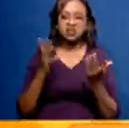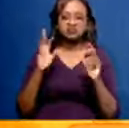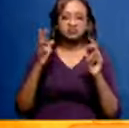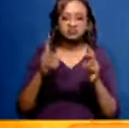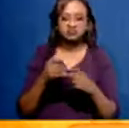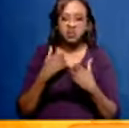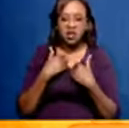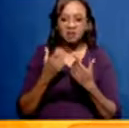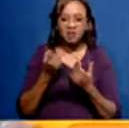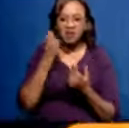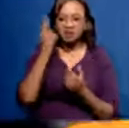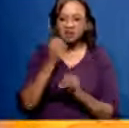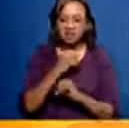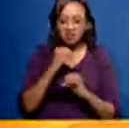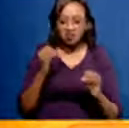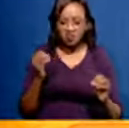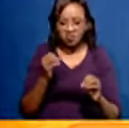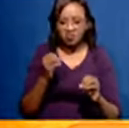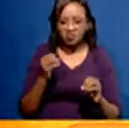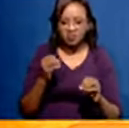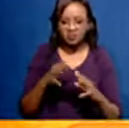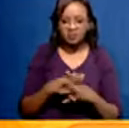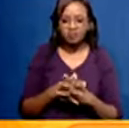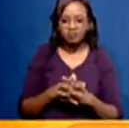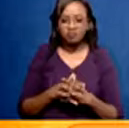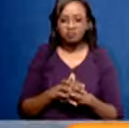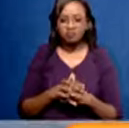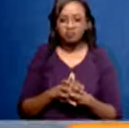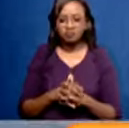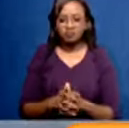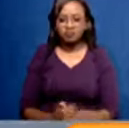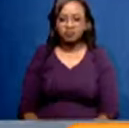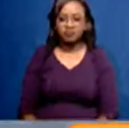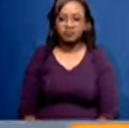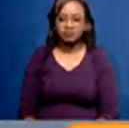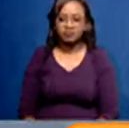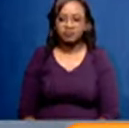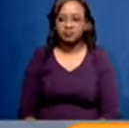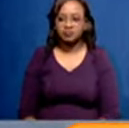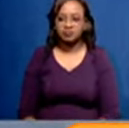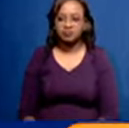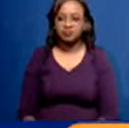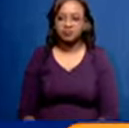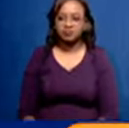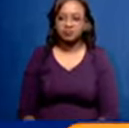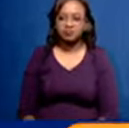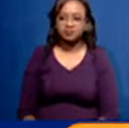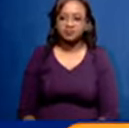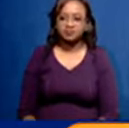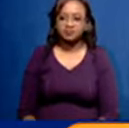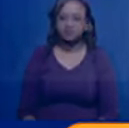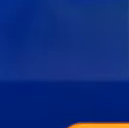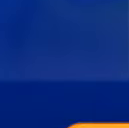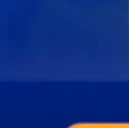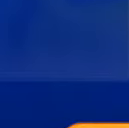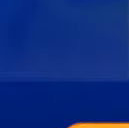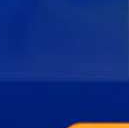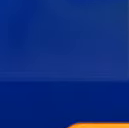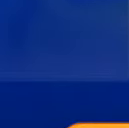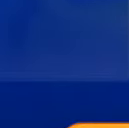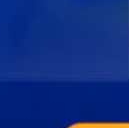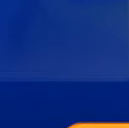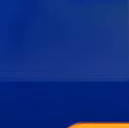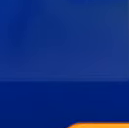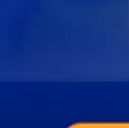realm of action to be driven. Absolutely. Afro Guests is saying, Professor has a strong voice.